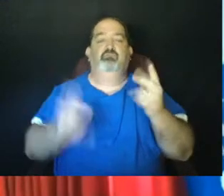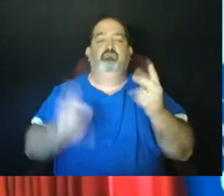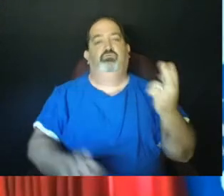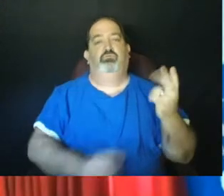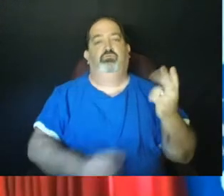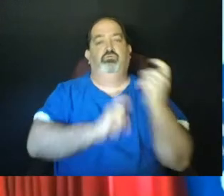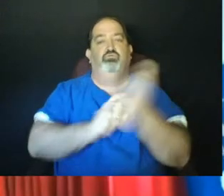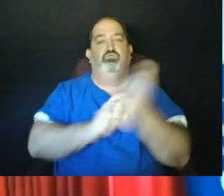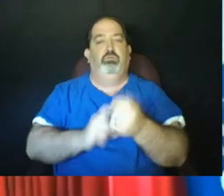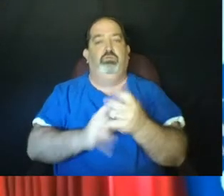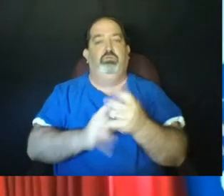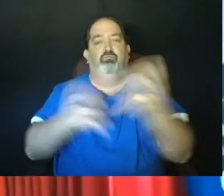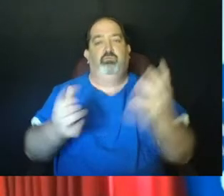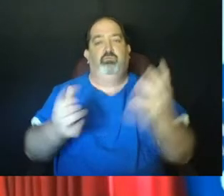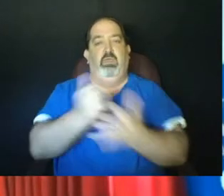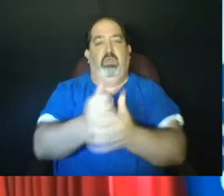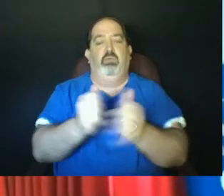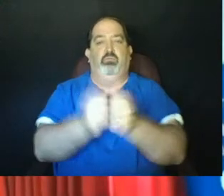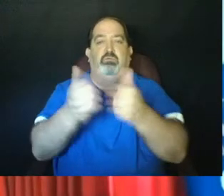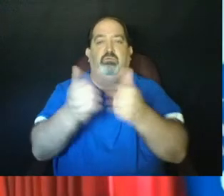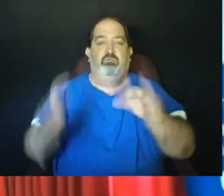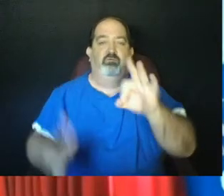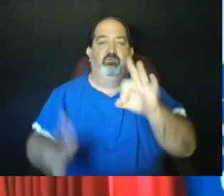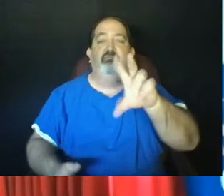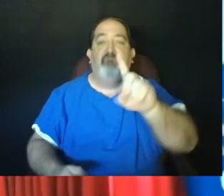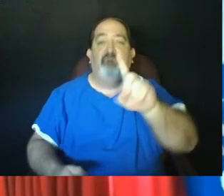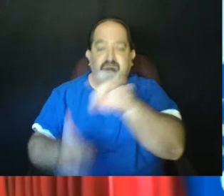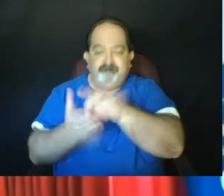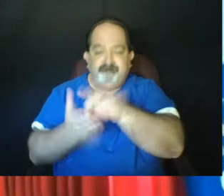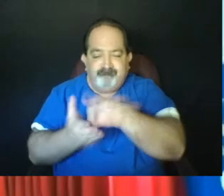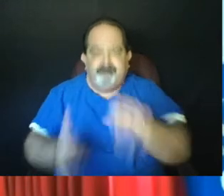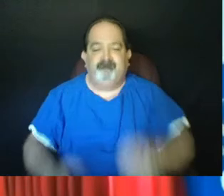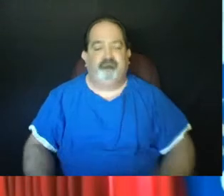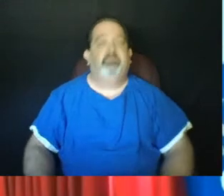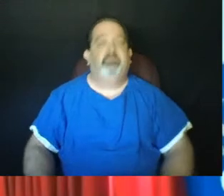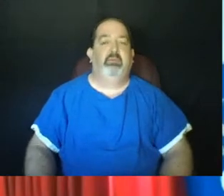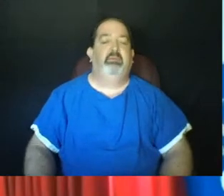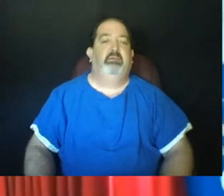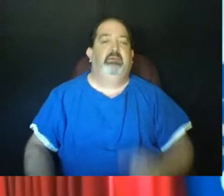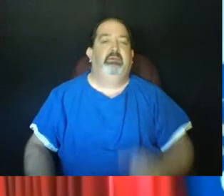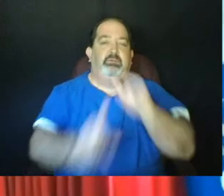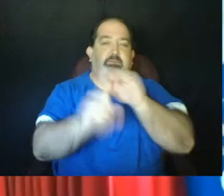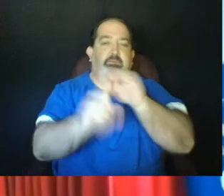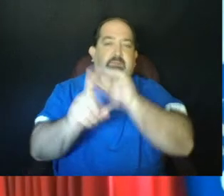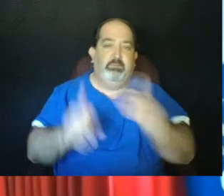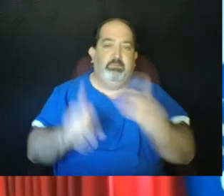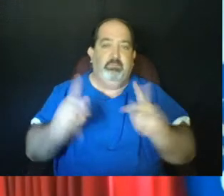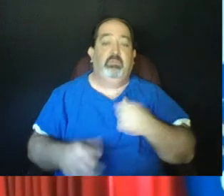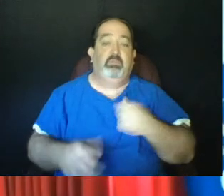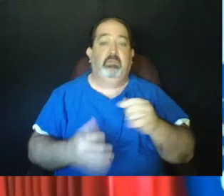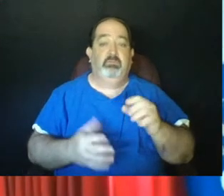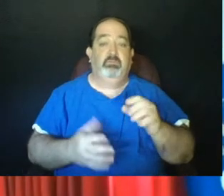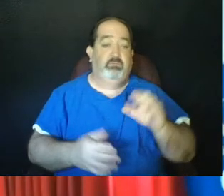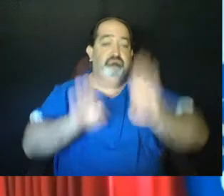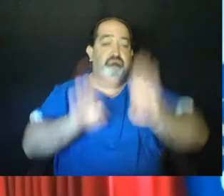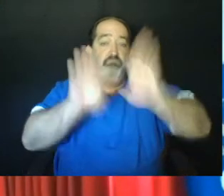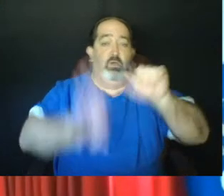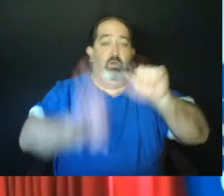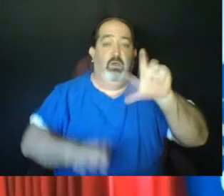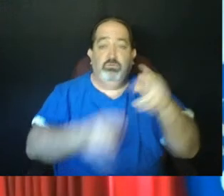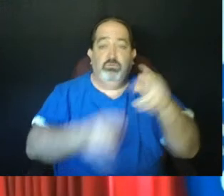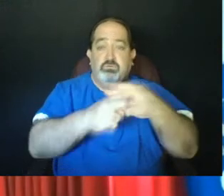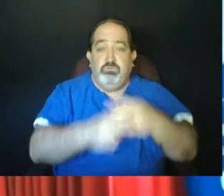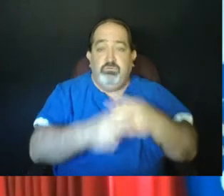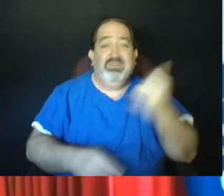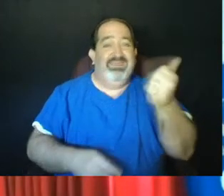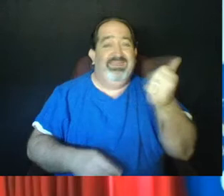donated so far to help with the general fund of Caid. Again, just to remind everyone that there is an auction coming up. If you have any